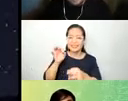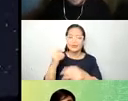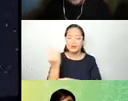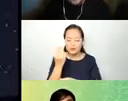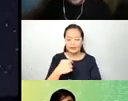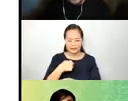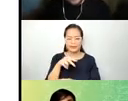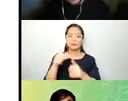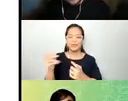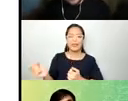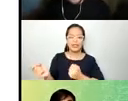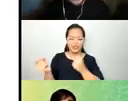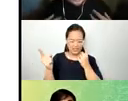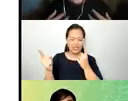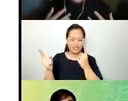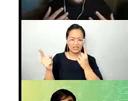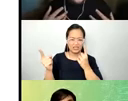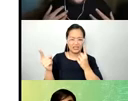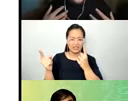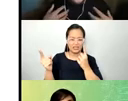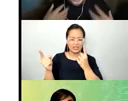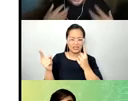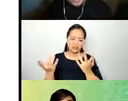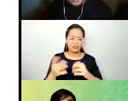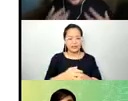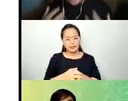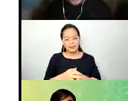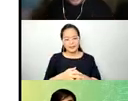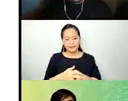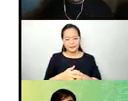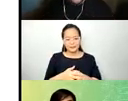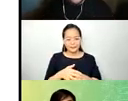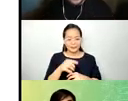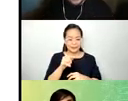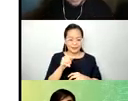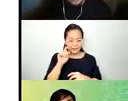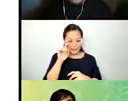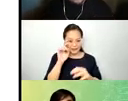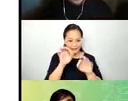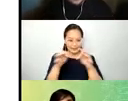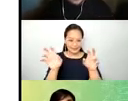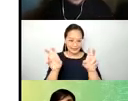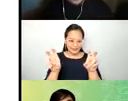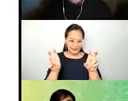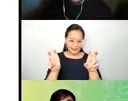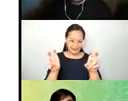I guess Rick Jordan articulated it well when he wrote this.